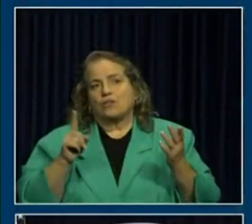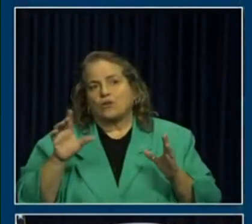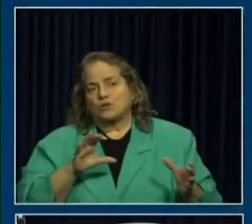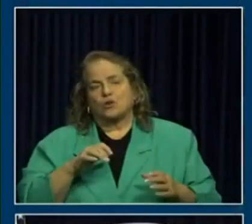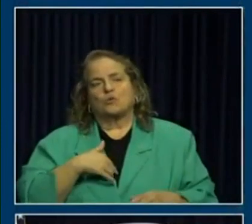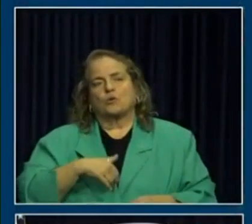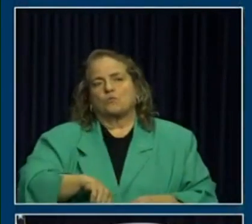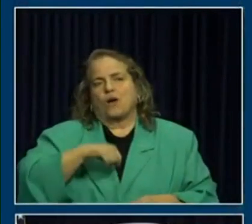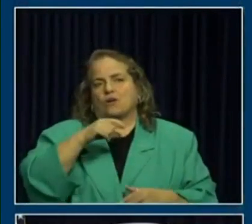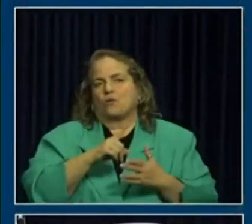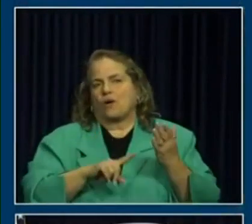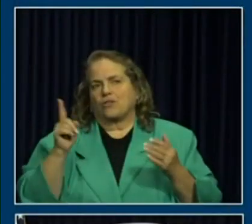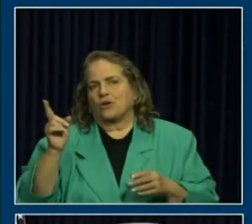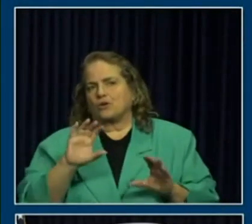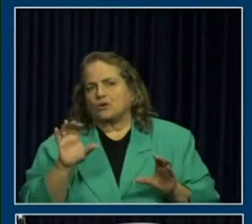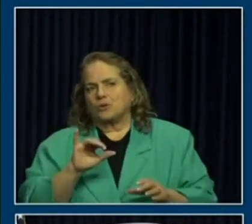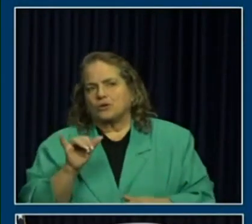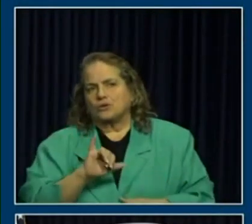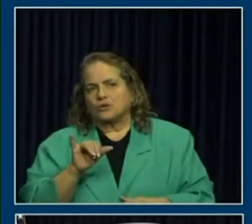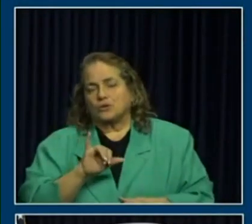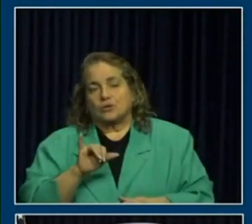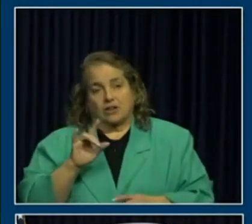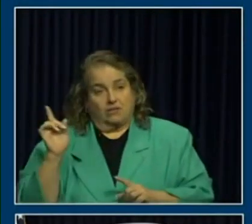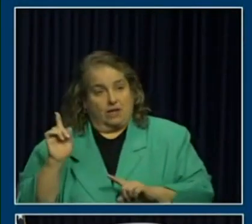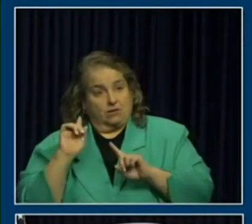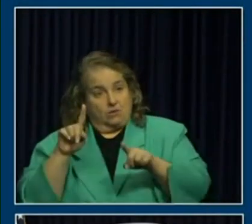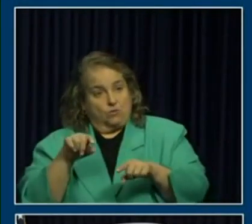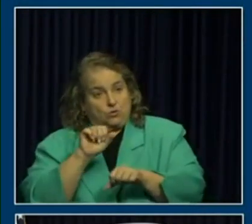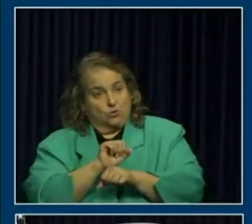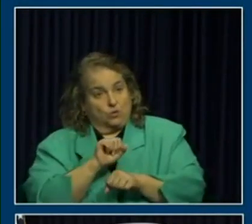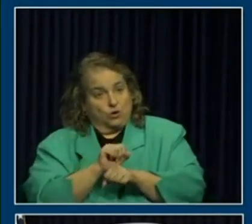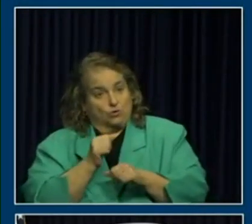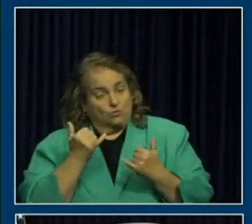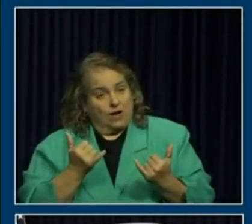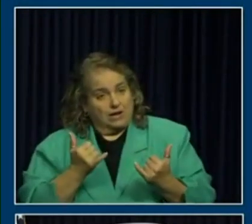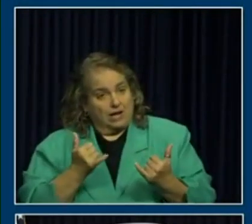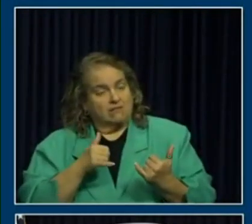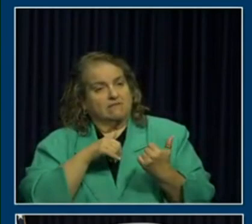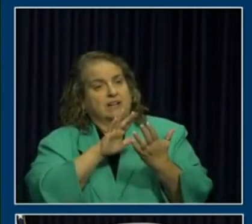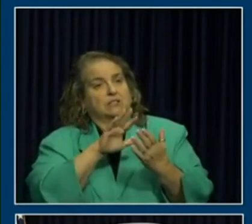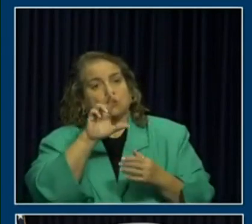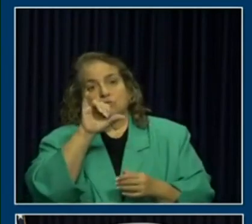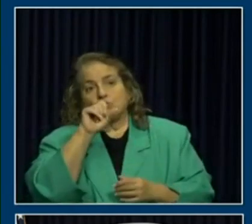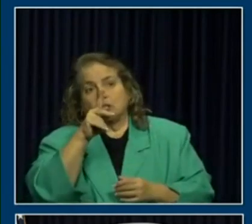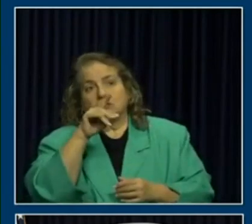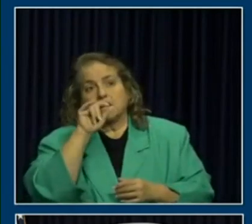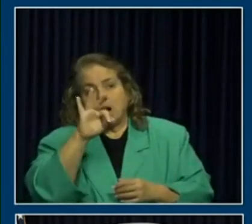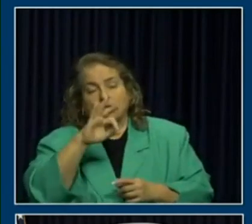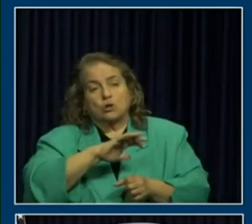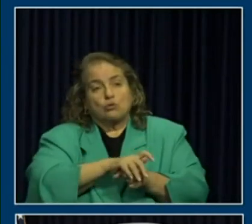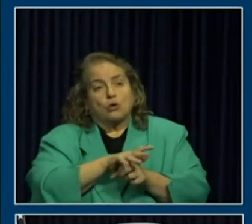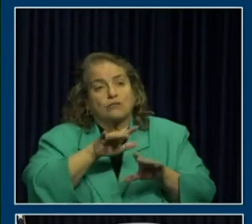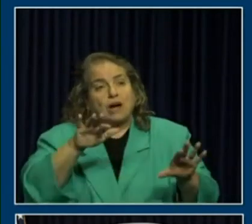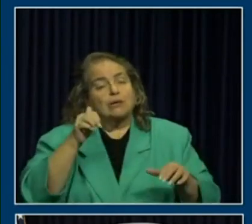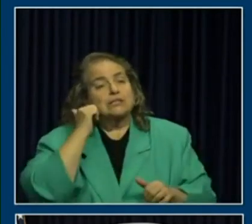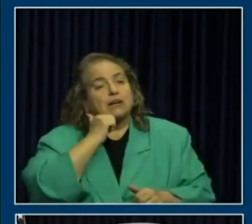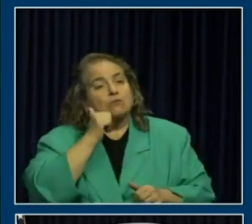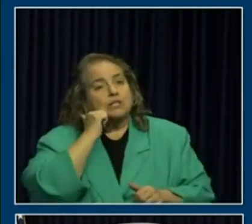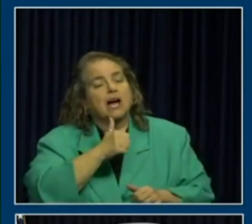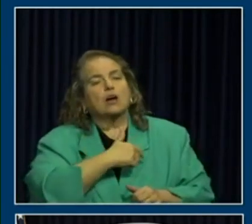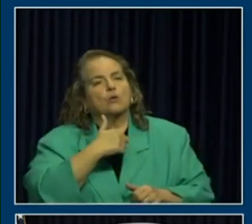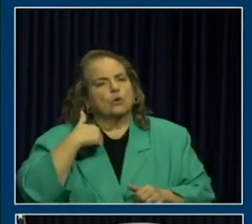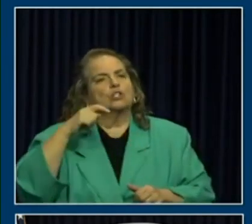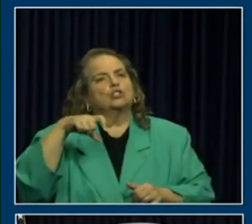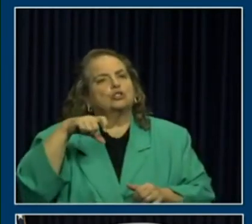are proud of what they are doing too. Listen, they go into work right now and face the risk of the coronavirus each day. We ought to be